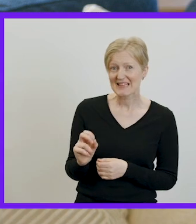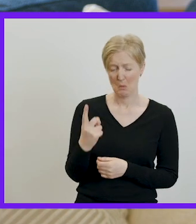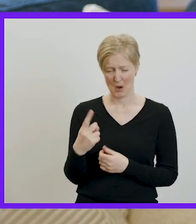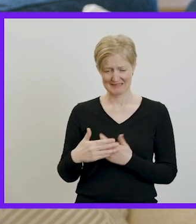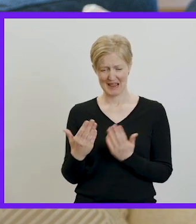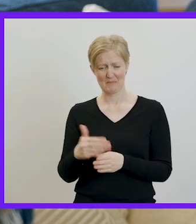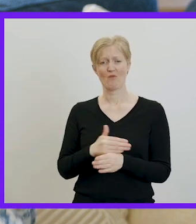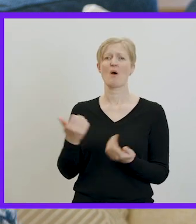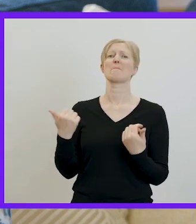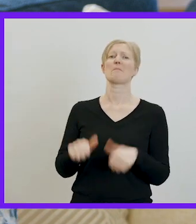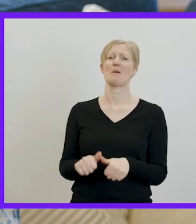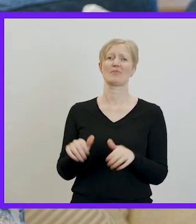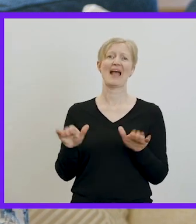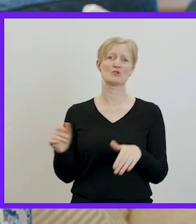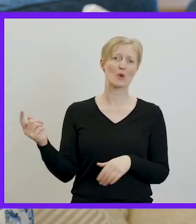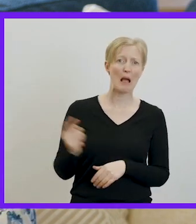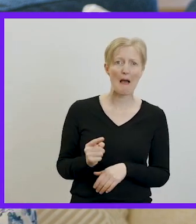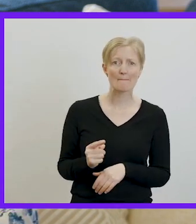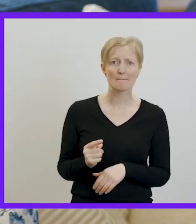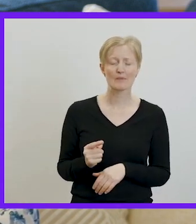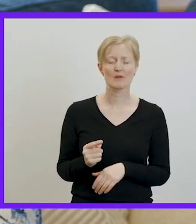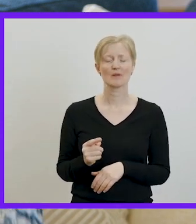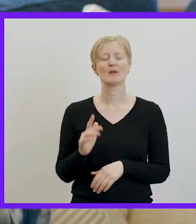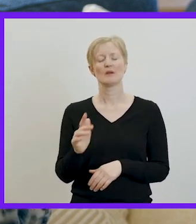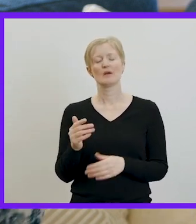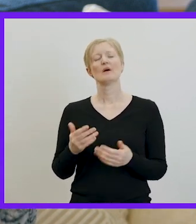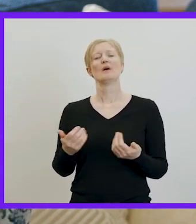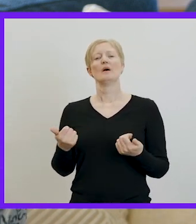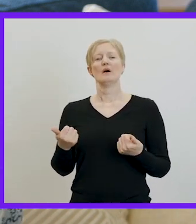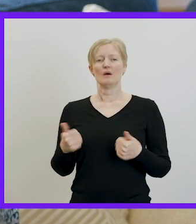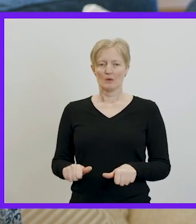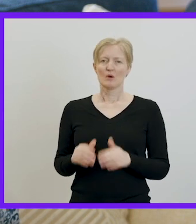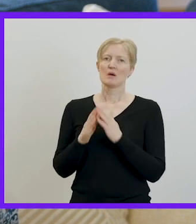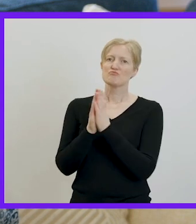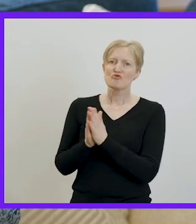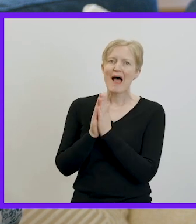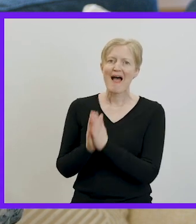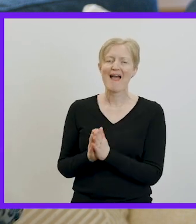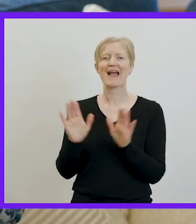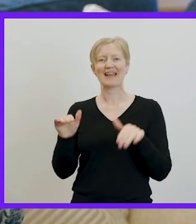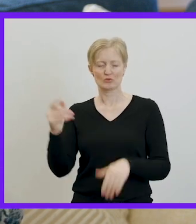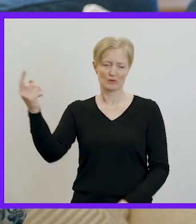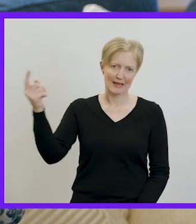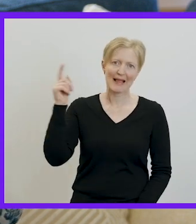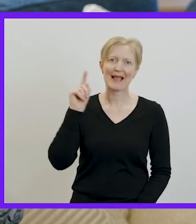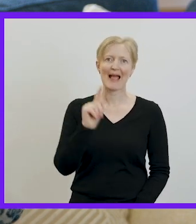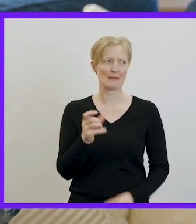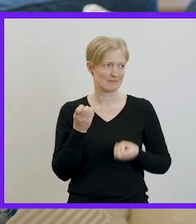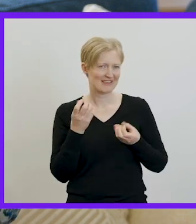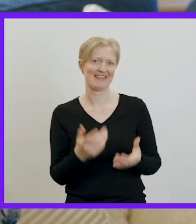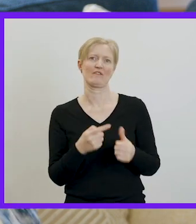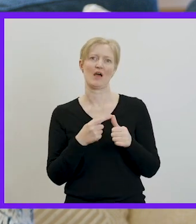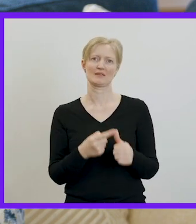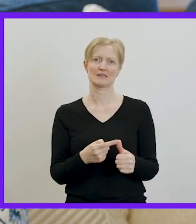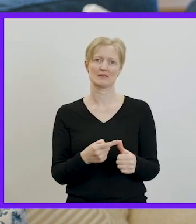when he was one day away from getting the result. But finally, through his prayers, the angel was able to come